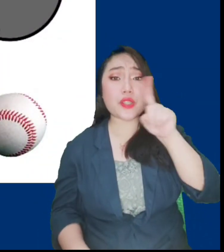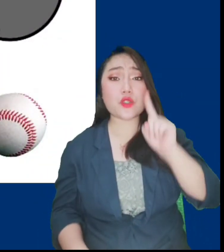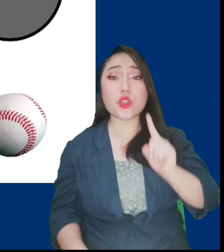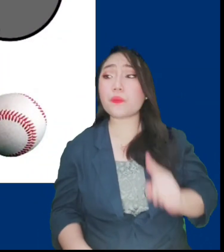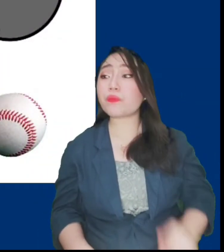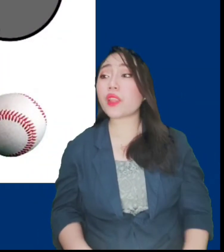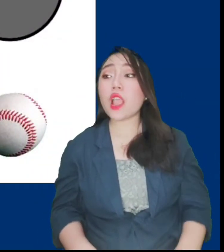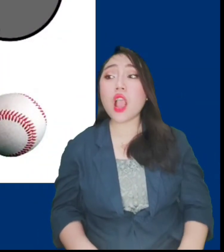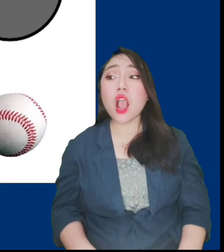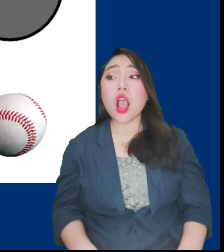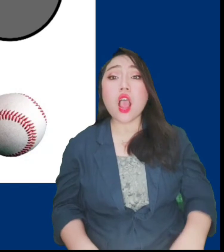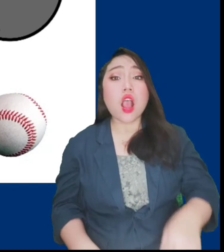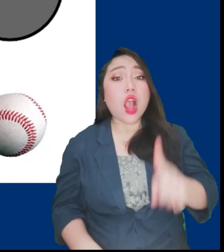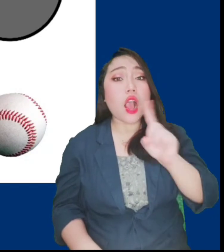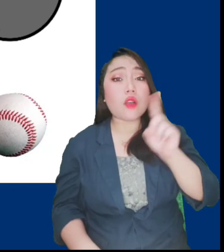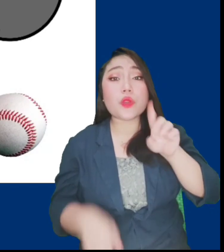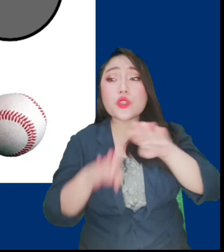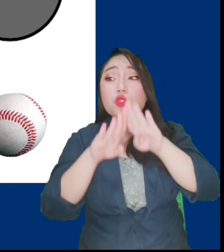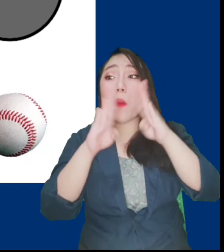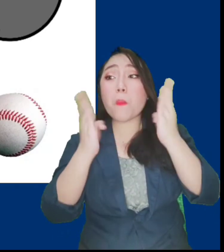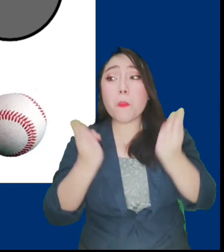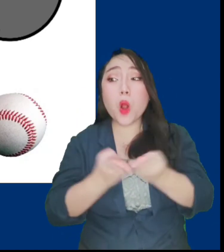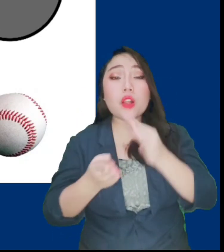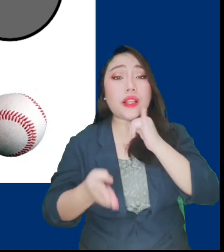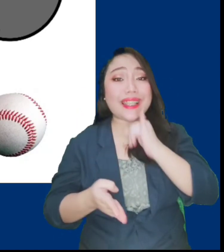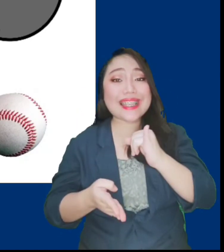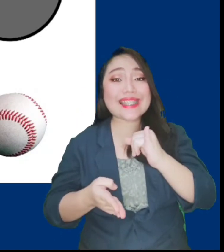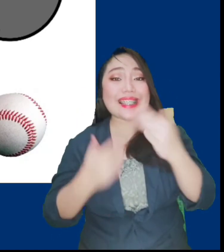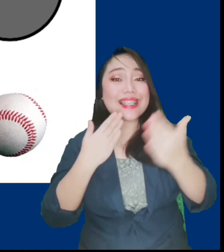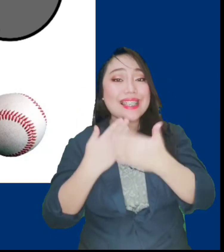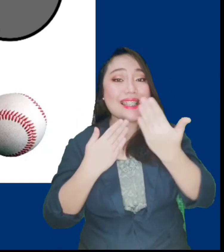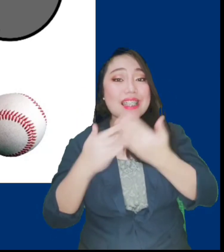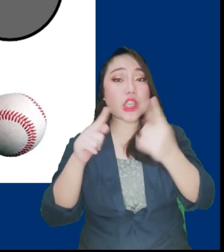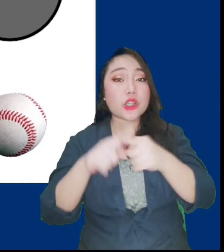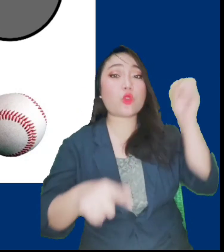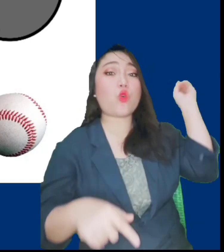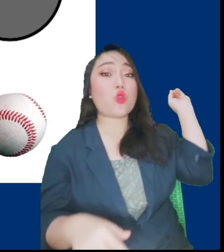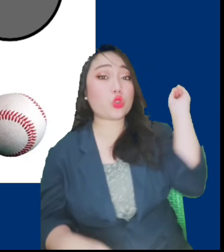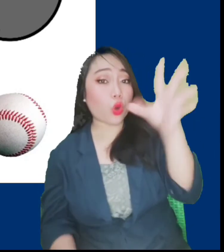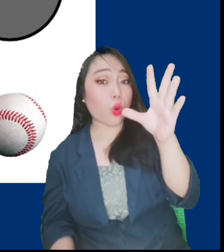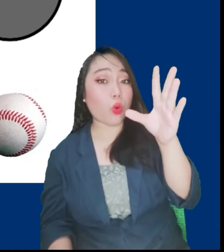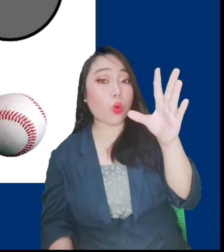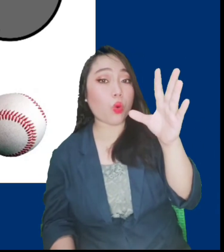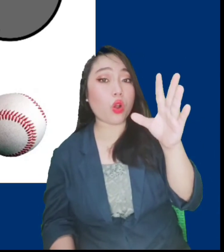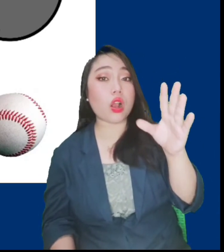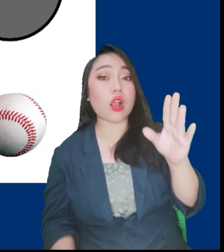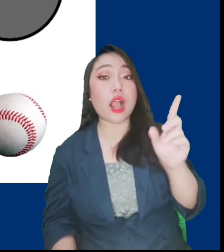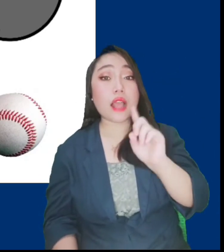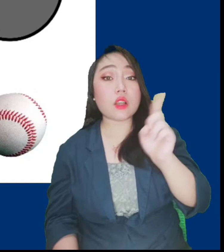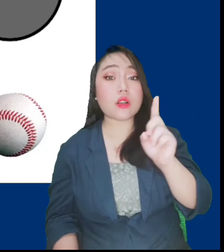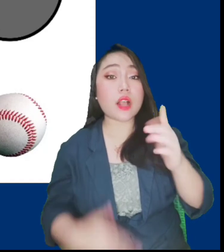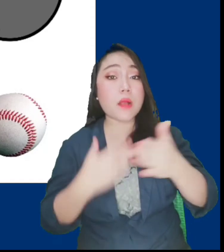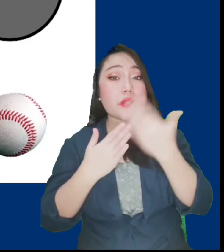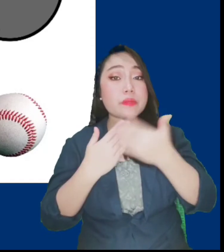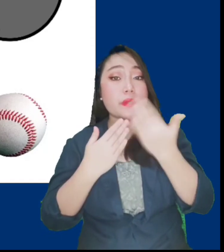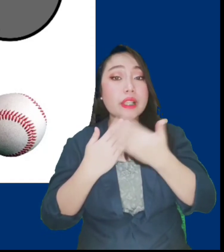Now, for the third question, which ball is easier to throw?